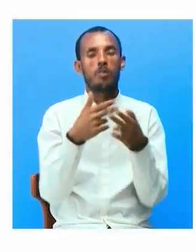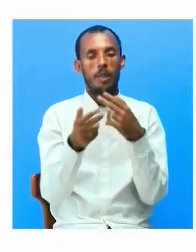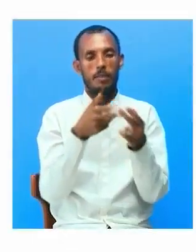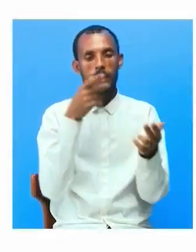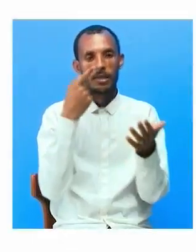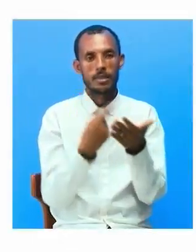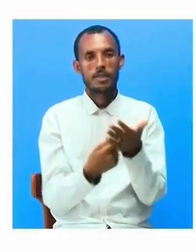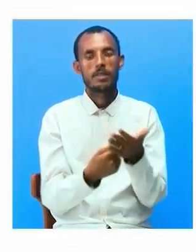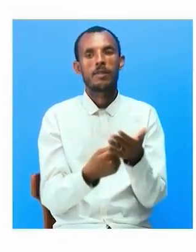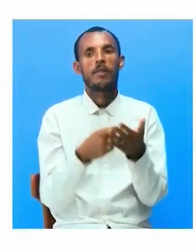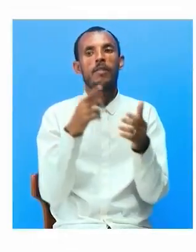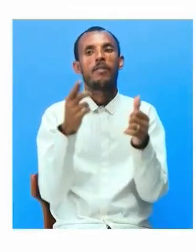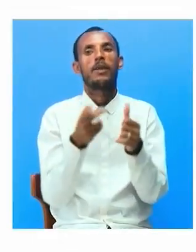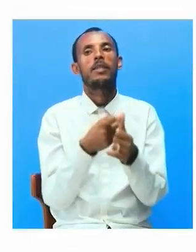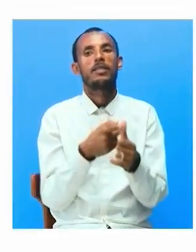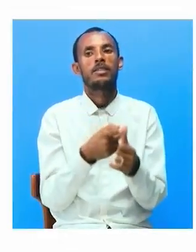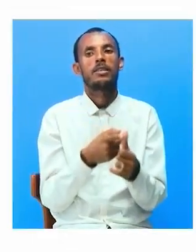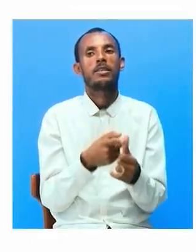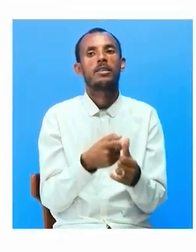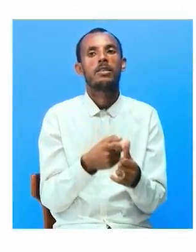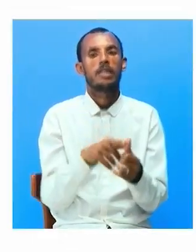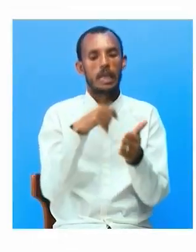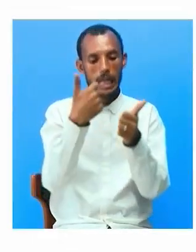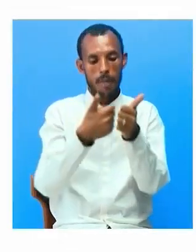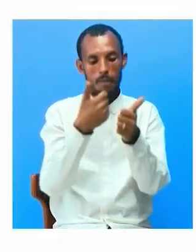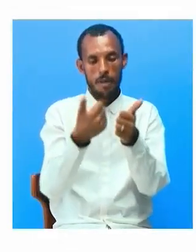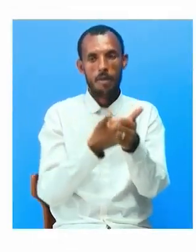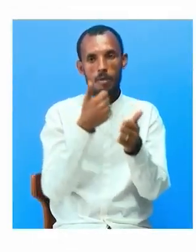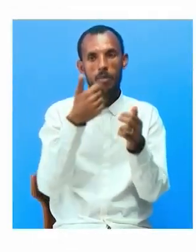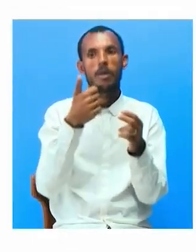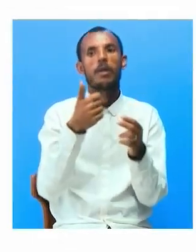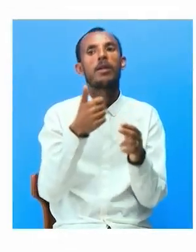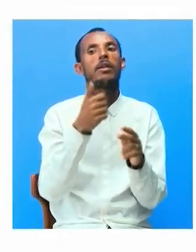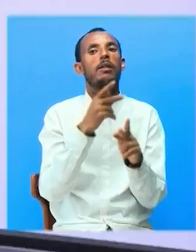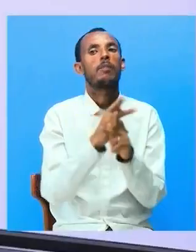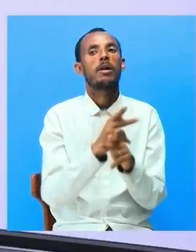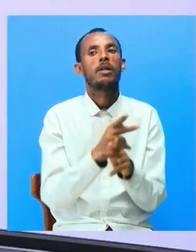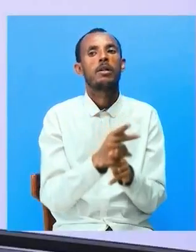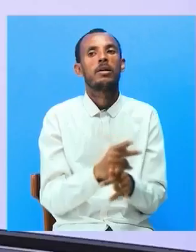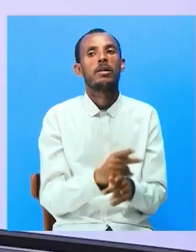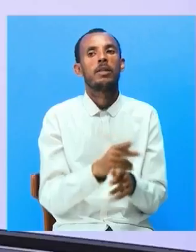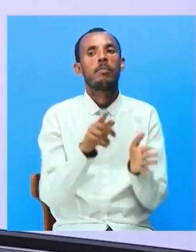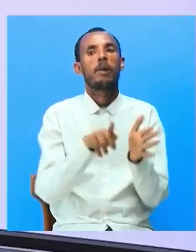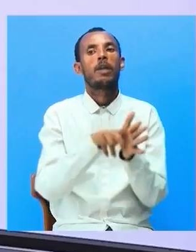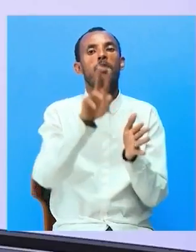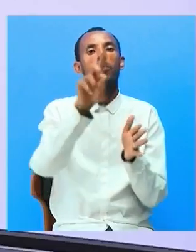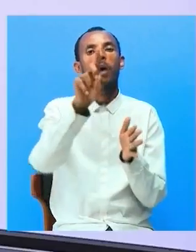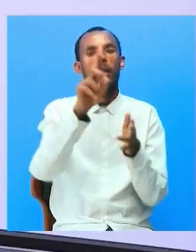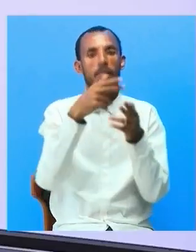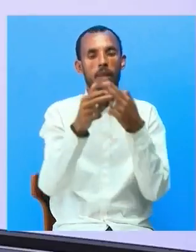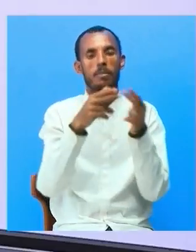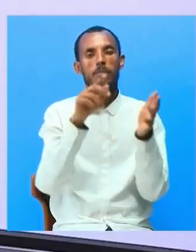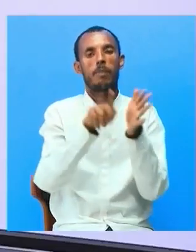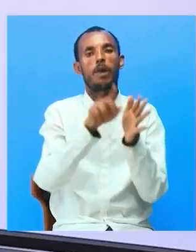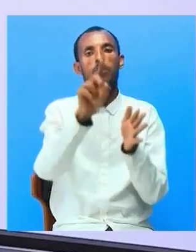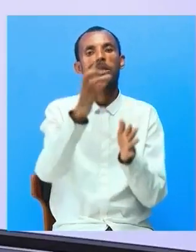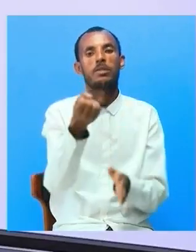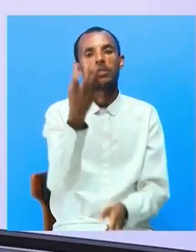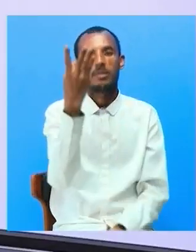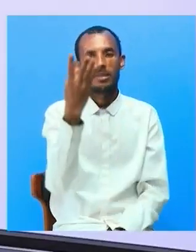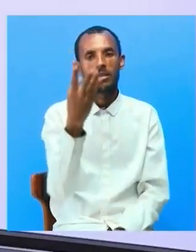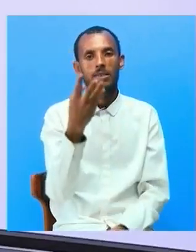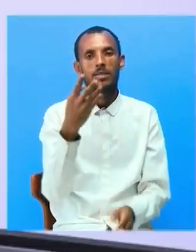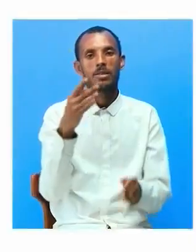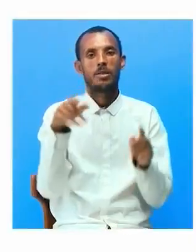this first, just multiply sequentially. First multiply these two. Minus 1 times minus 1 is it is?